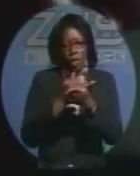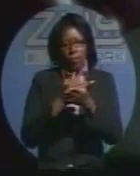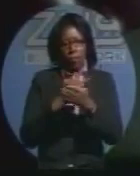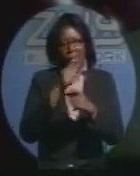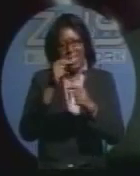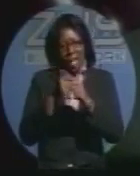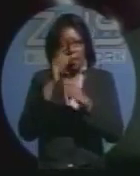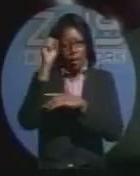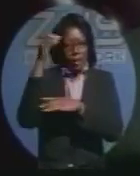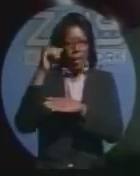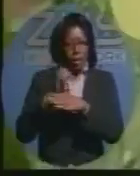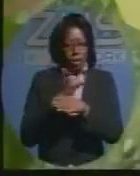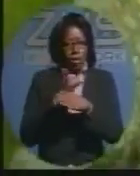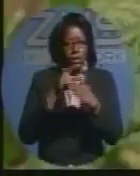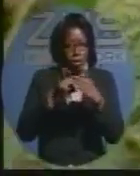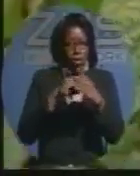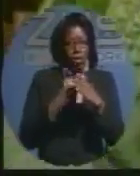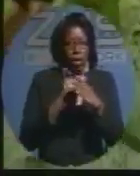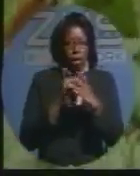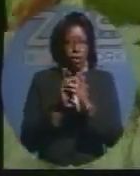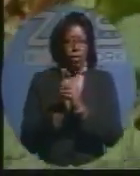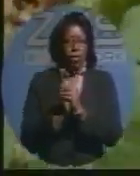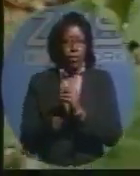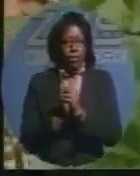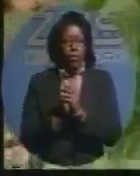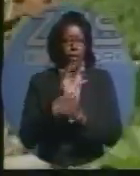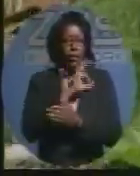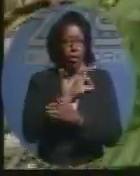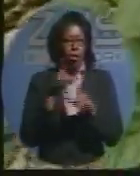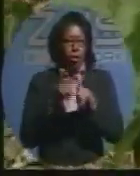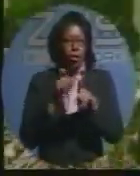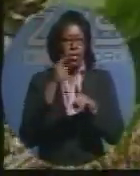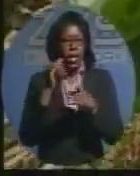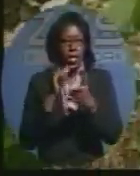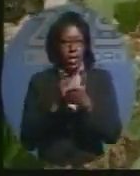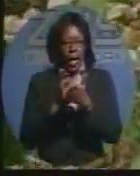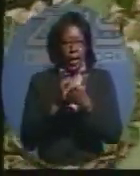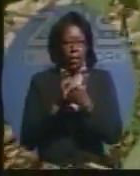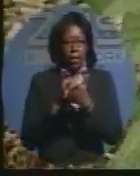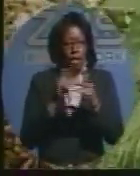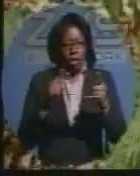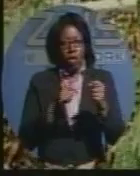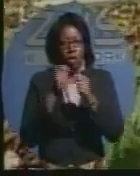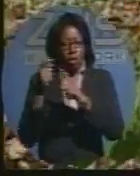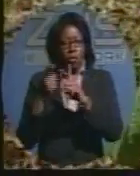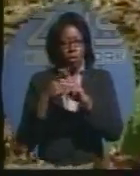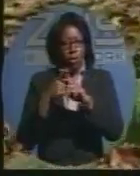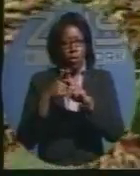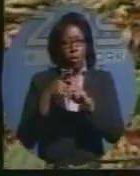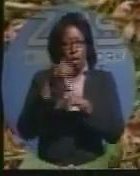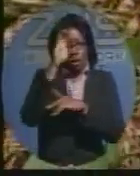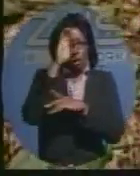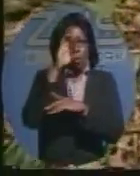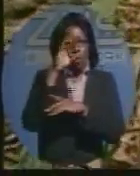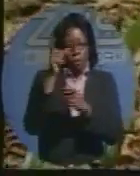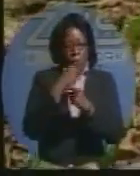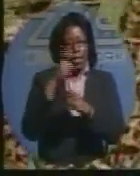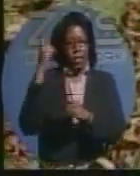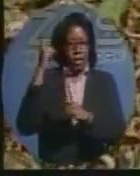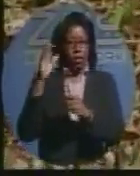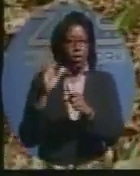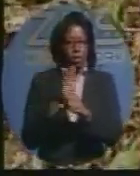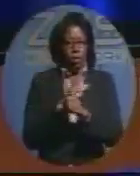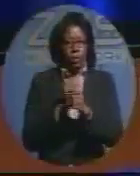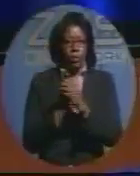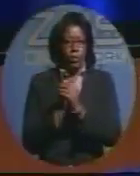if only to start with. Mr. Forbes added that the mission to Cuba was extremely successful. Andrew Knowles, ZNS Network